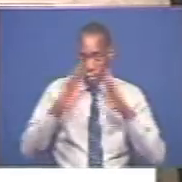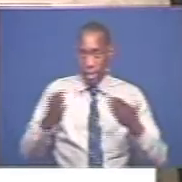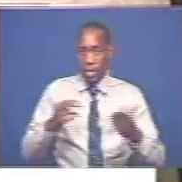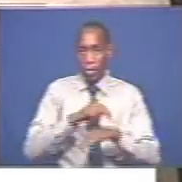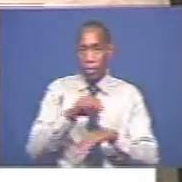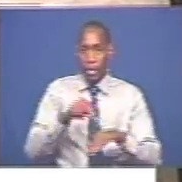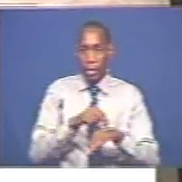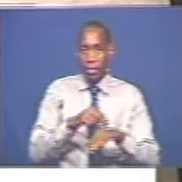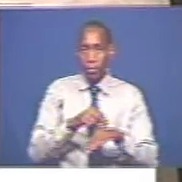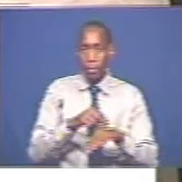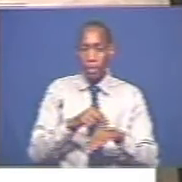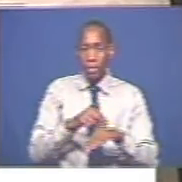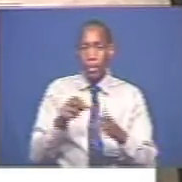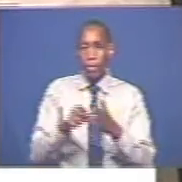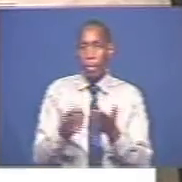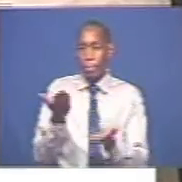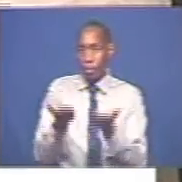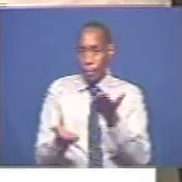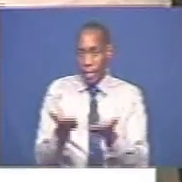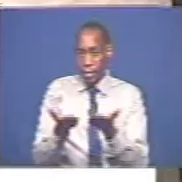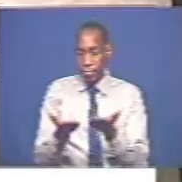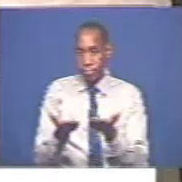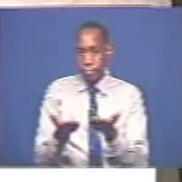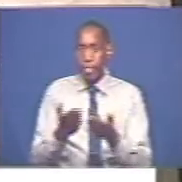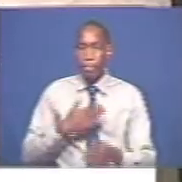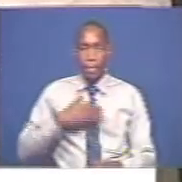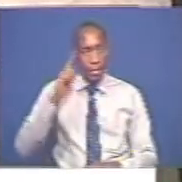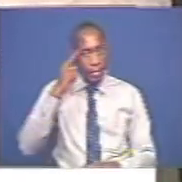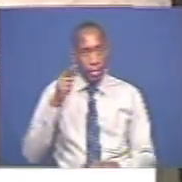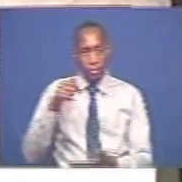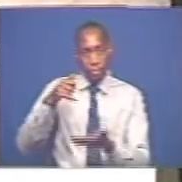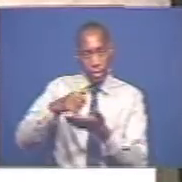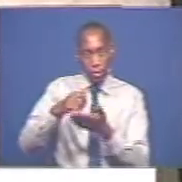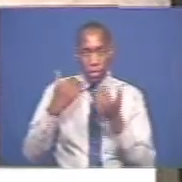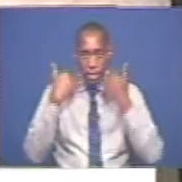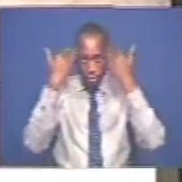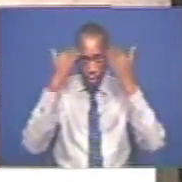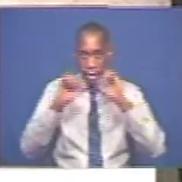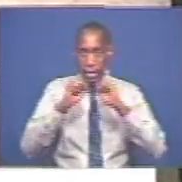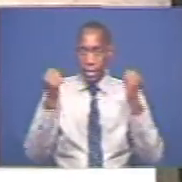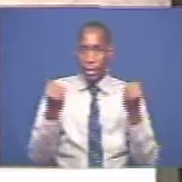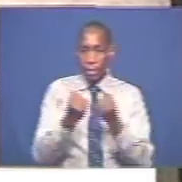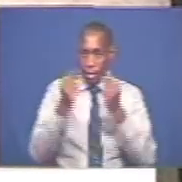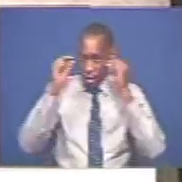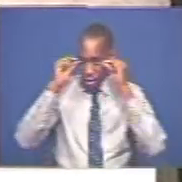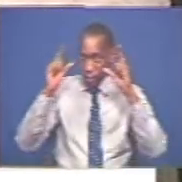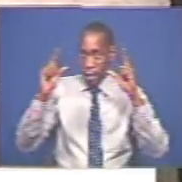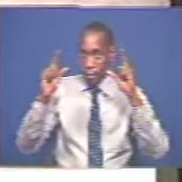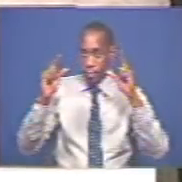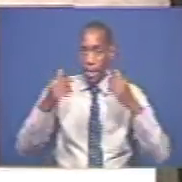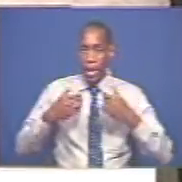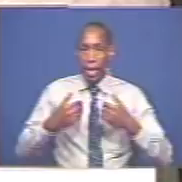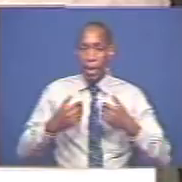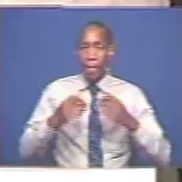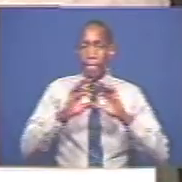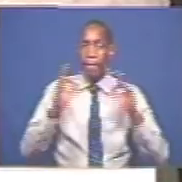are declared, because I think this is one of them. Mm-hmm. So we need society to be sensitized. We need families to